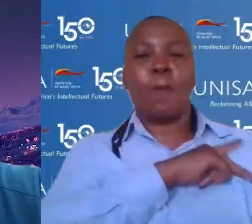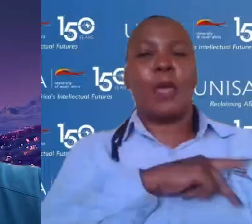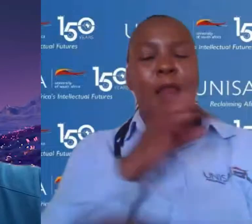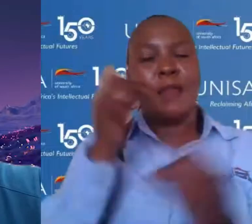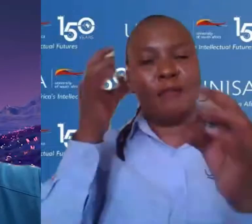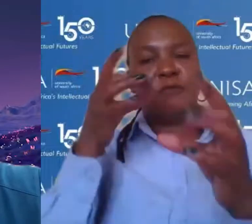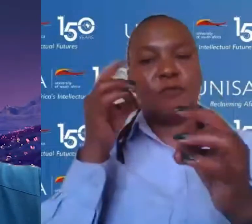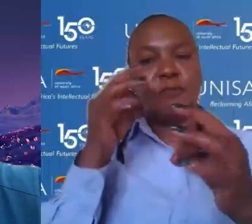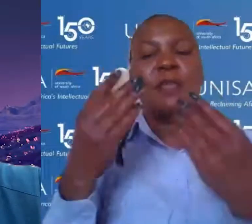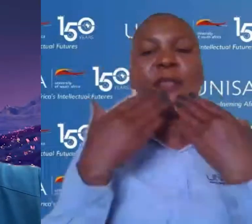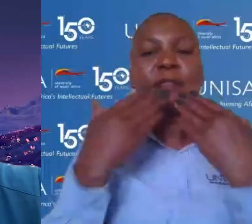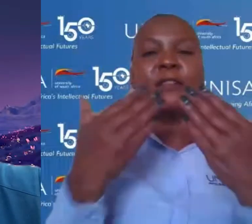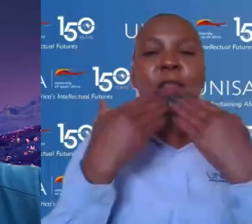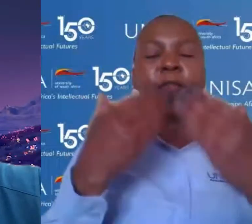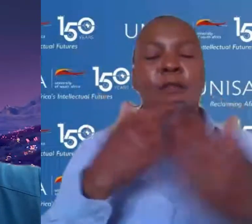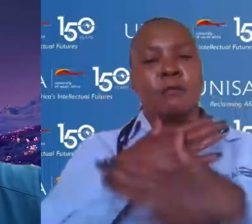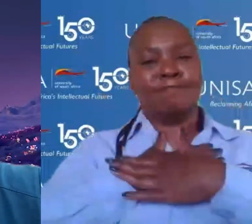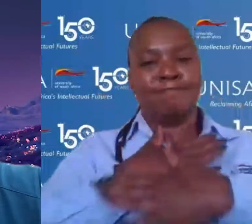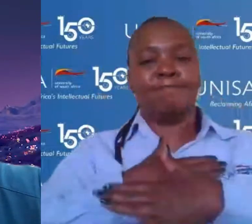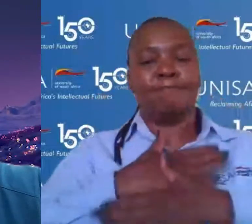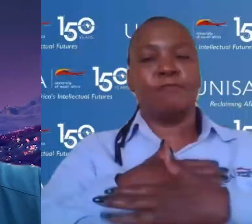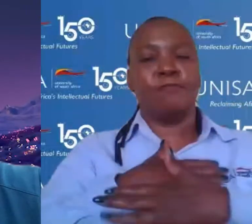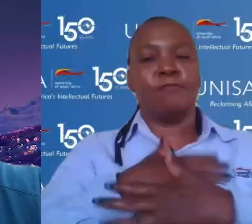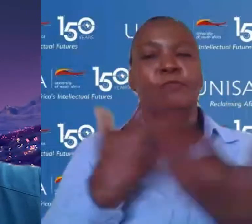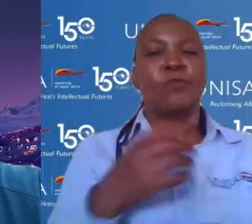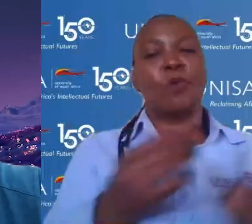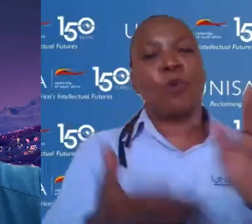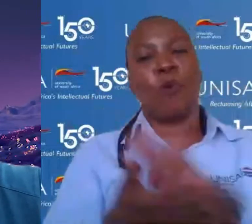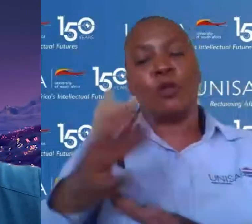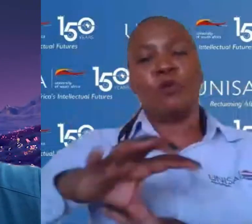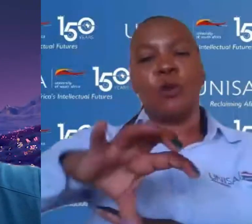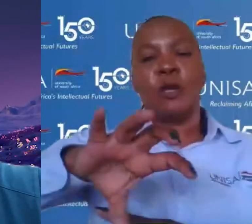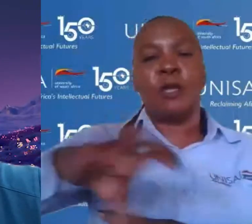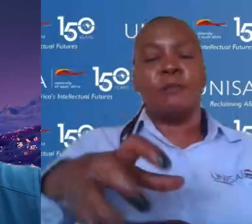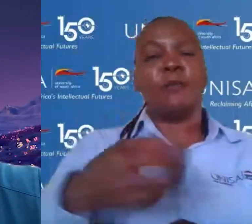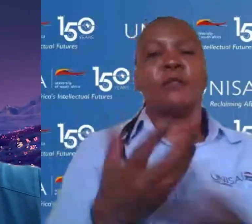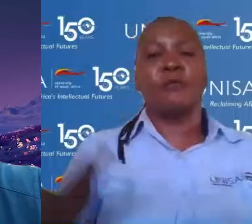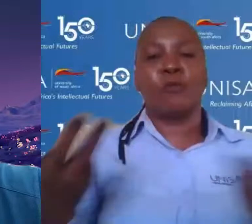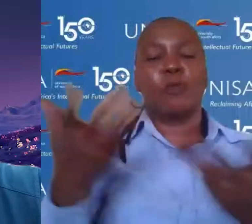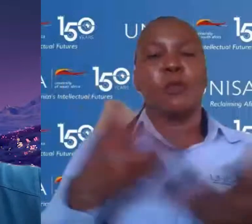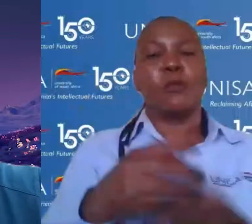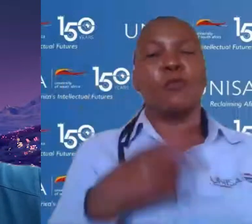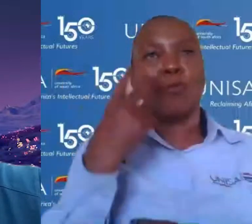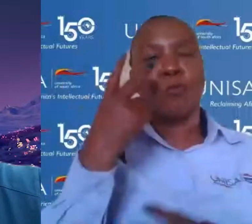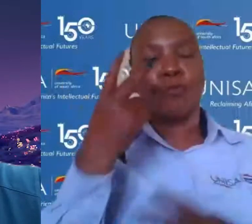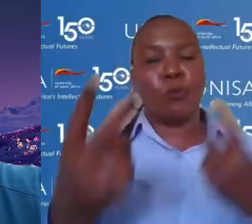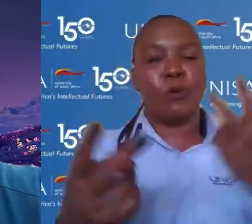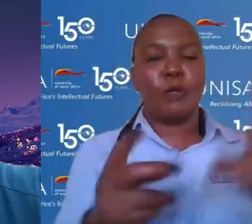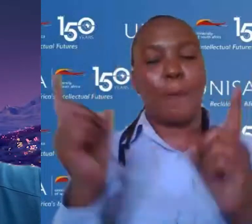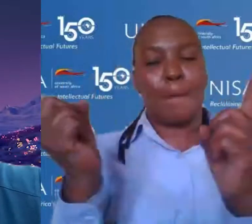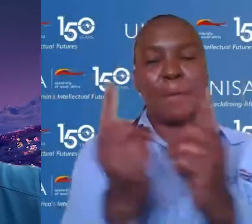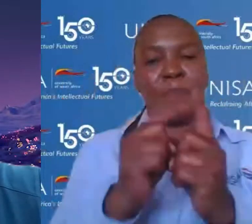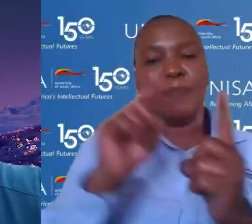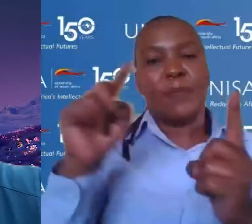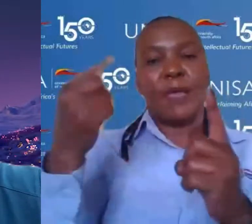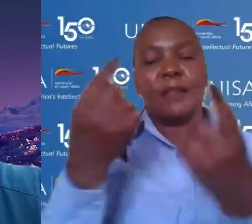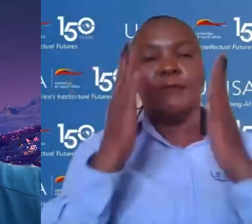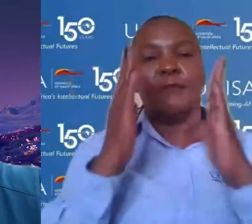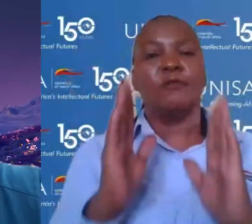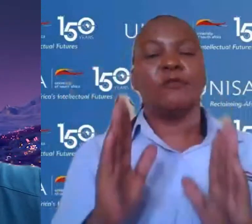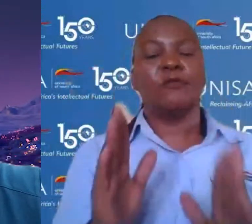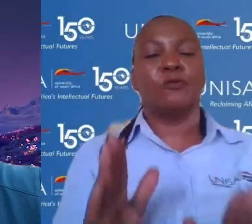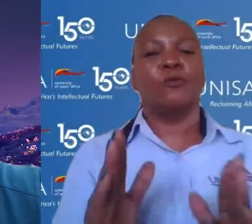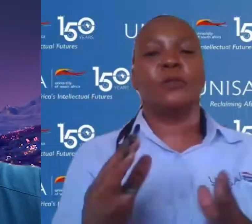I appreciate it. So go to the campus. That's where you are going to meet your fellow